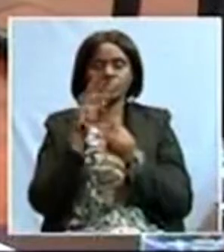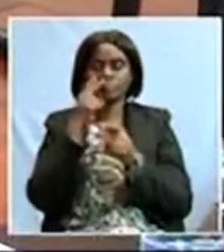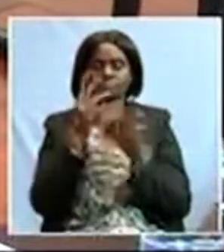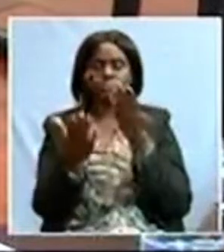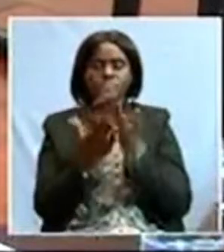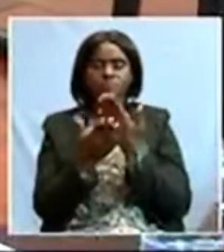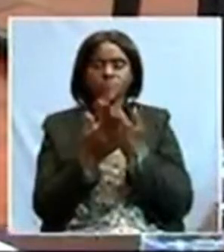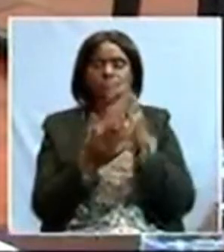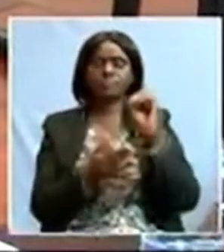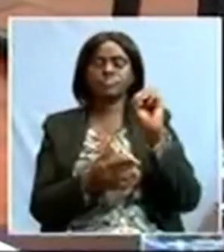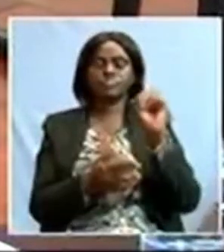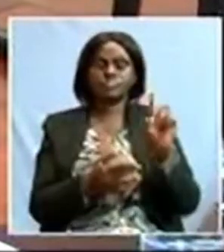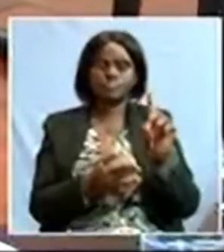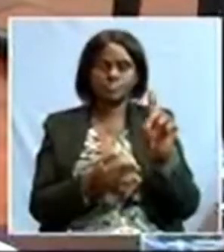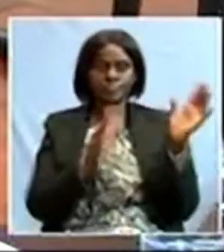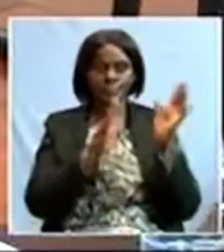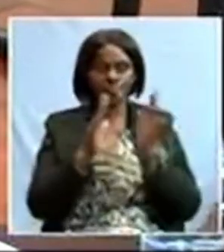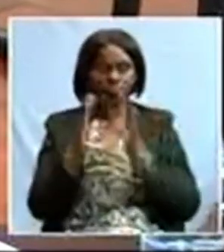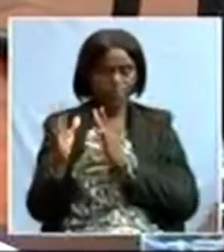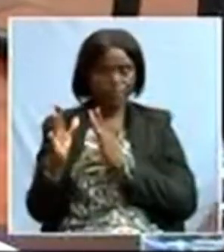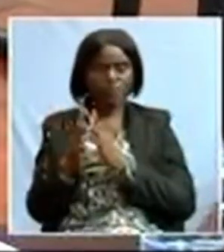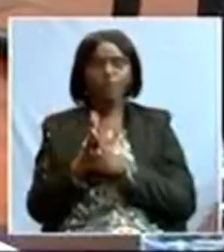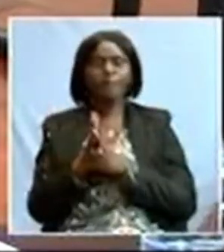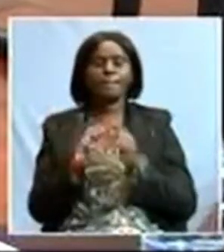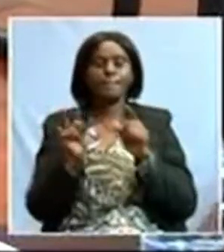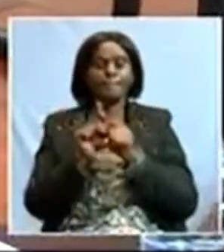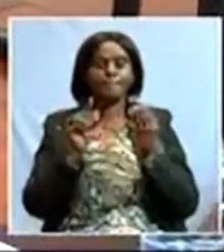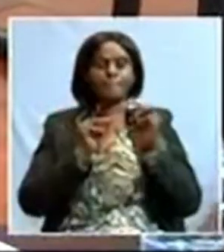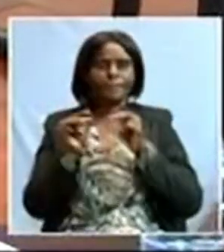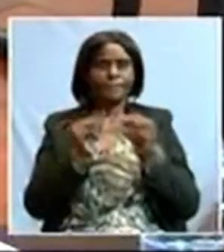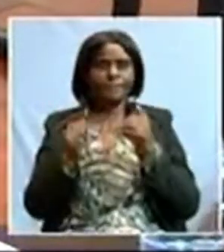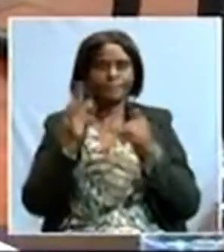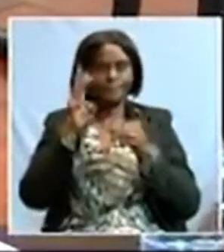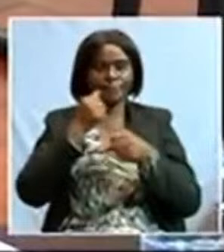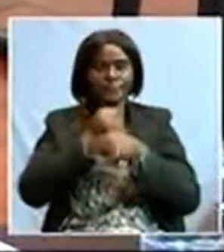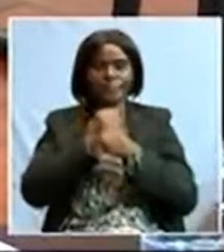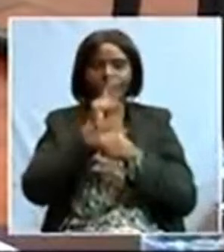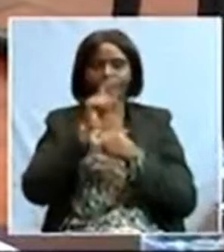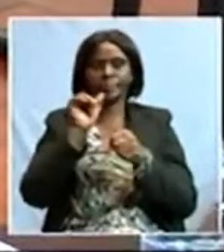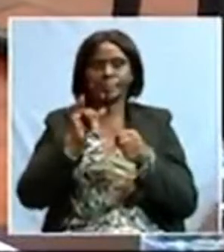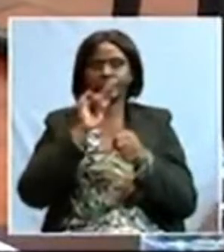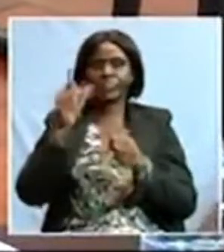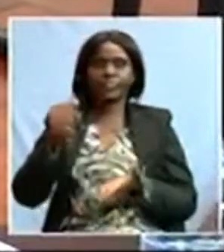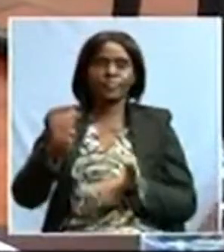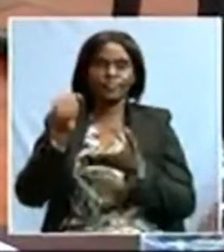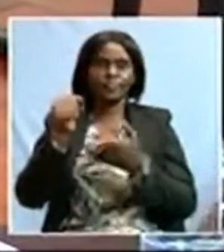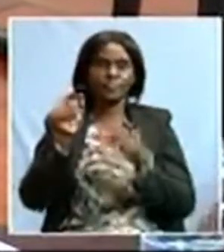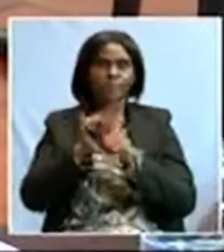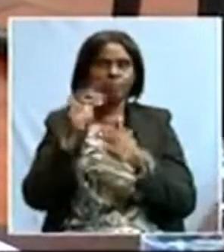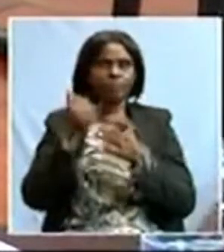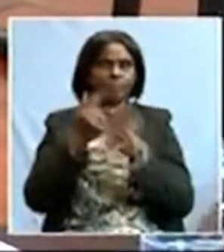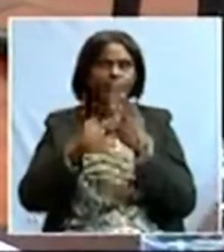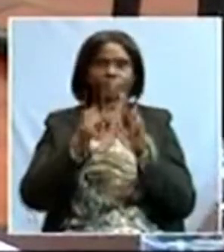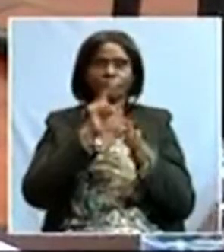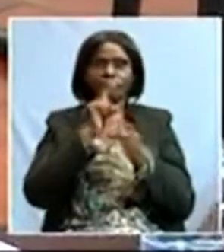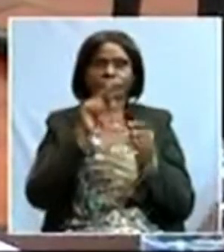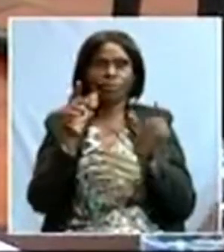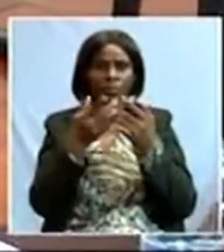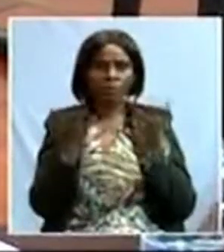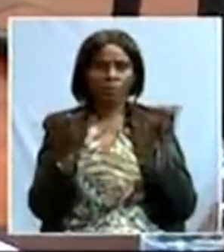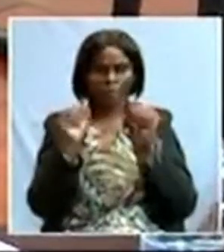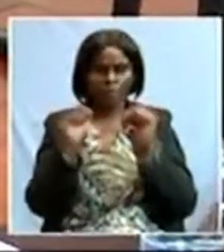Appendix 01. Remedial measures. Management to ensure that the budgets are realistic and where